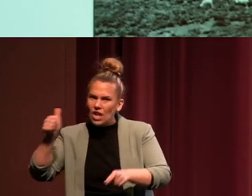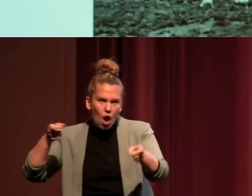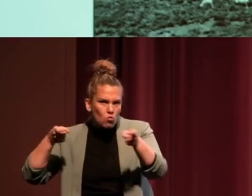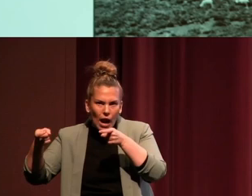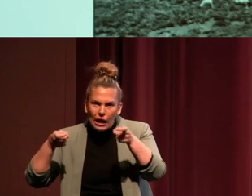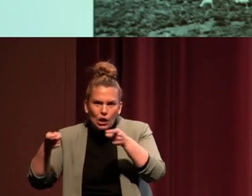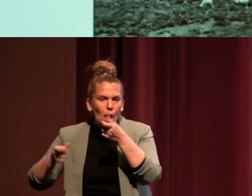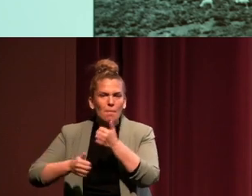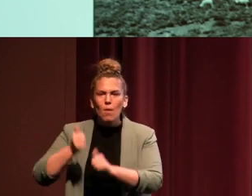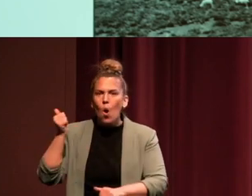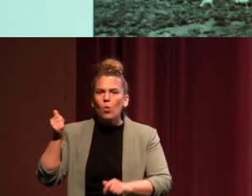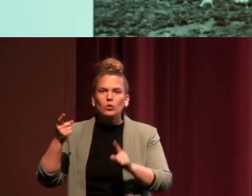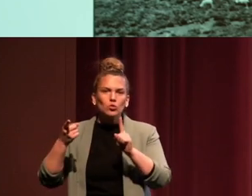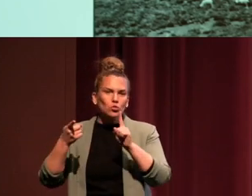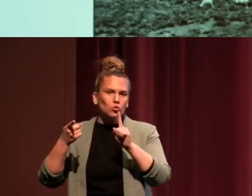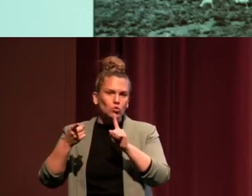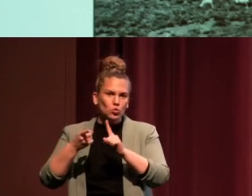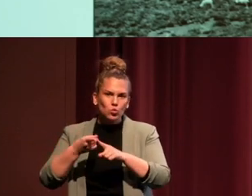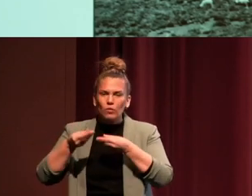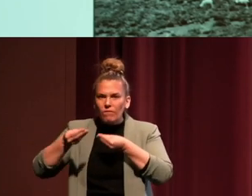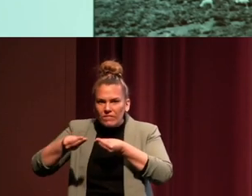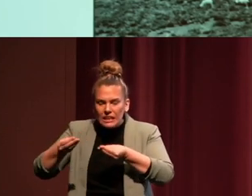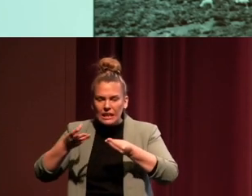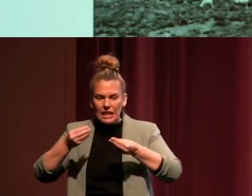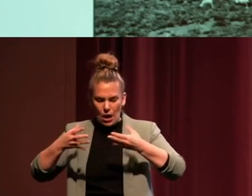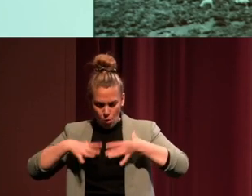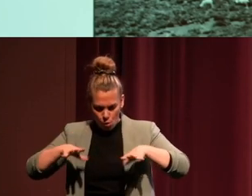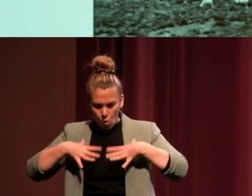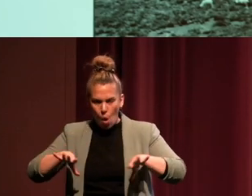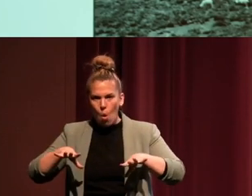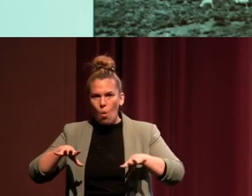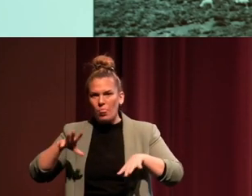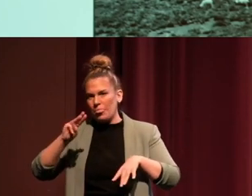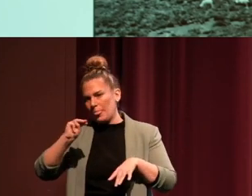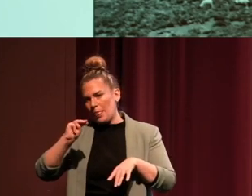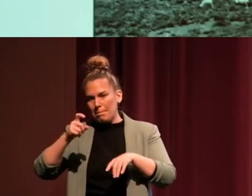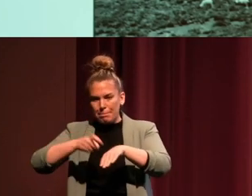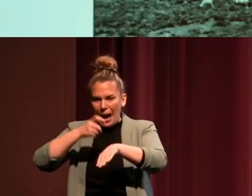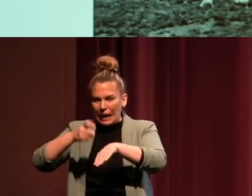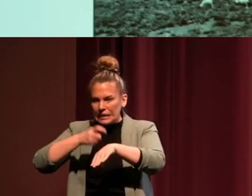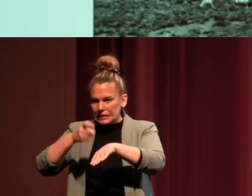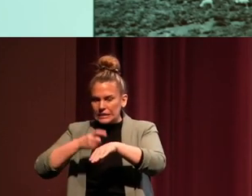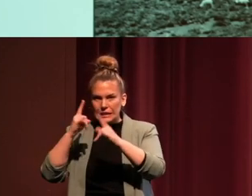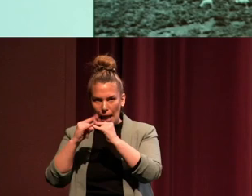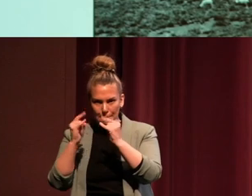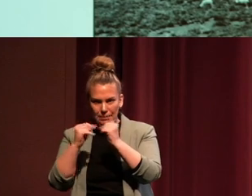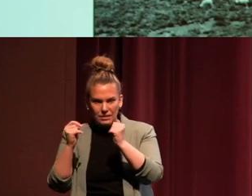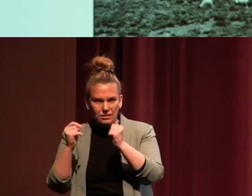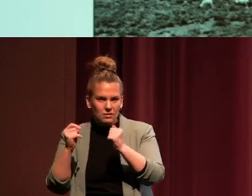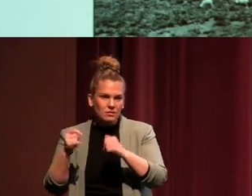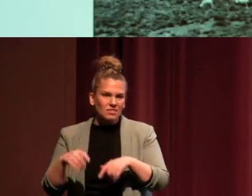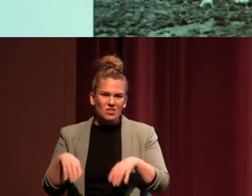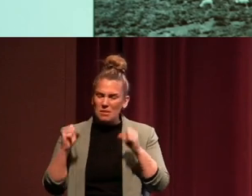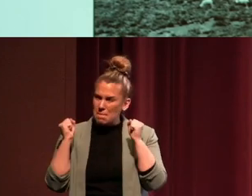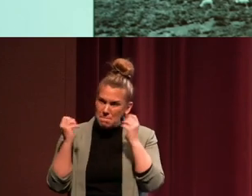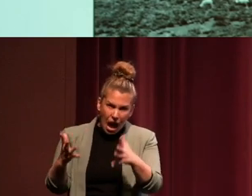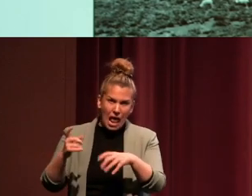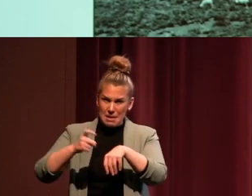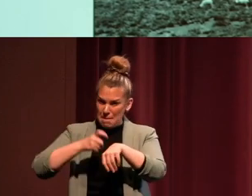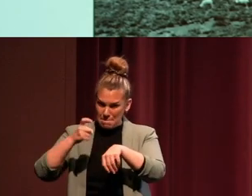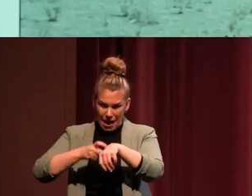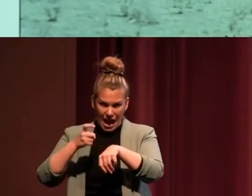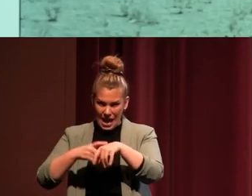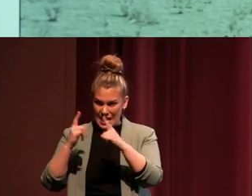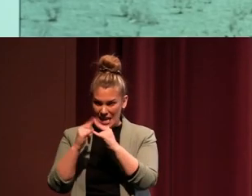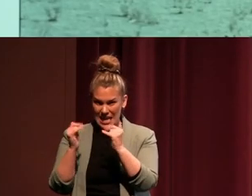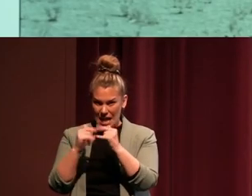feed and clothe mining camps, of which there were tens of thousands of people living in mining camps in eastern Oregon